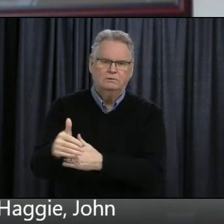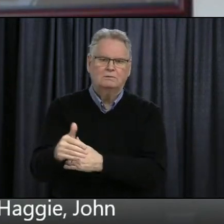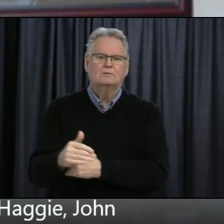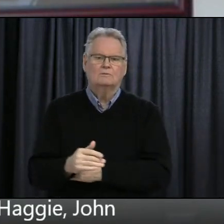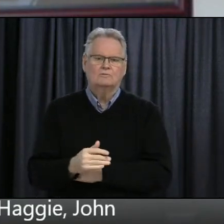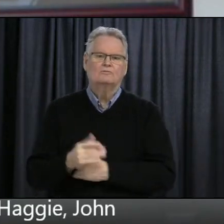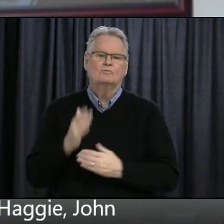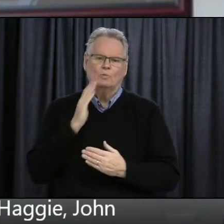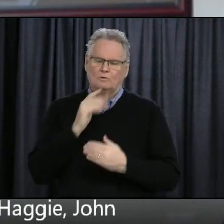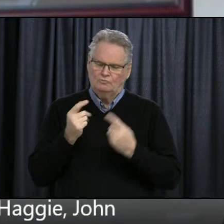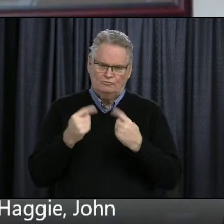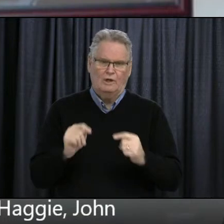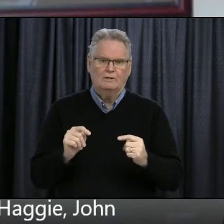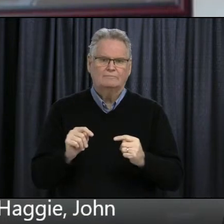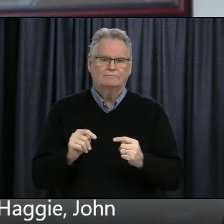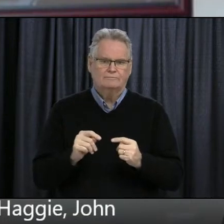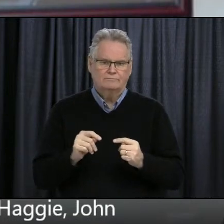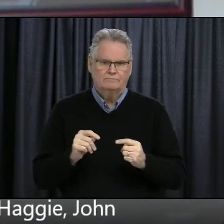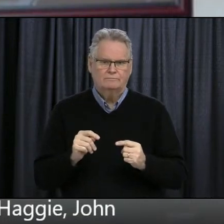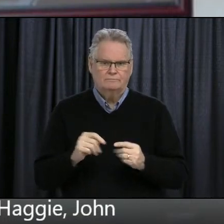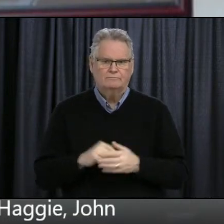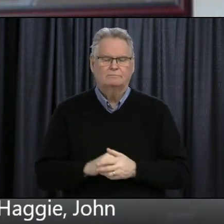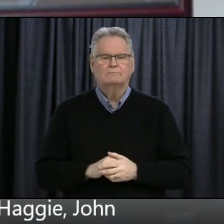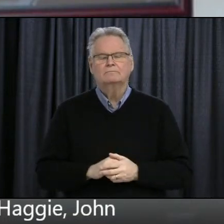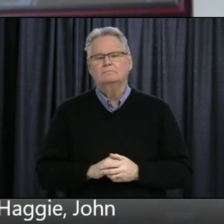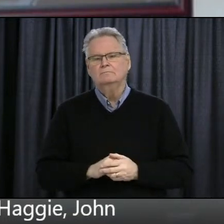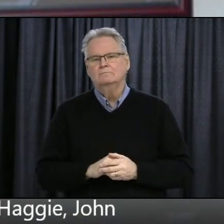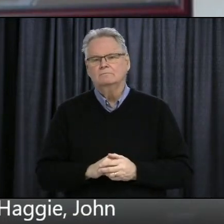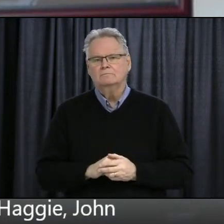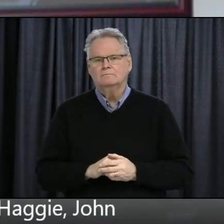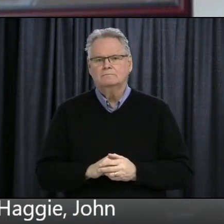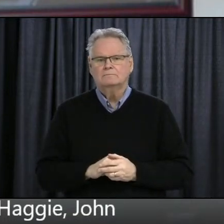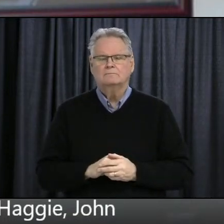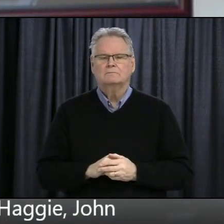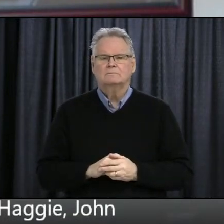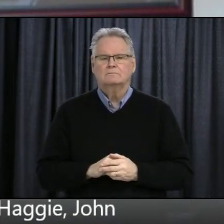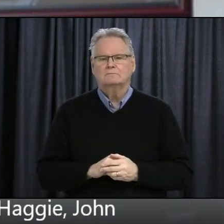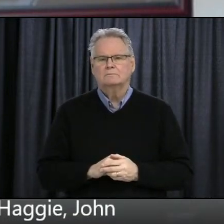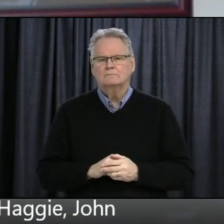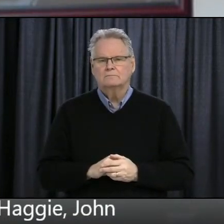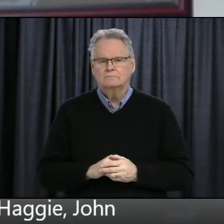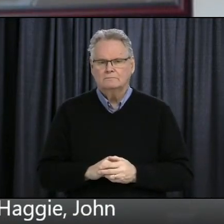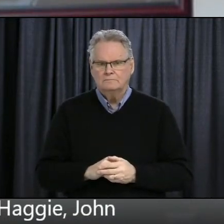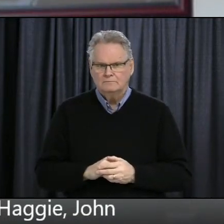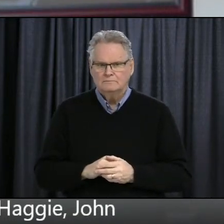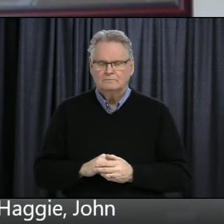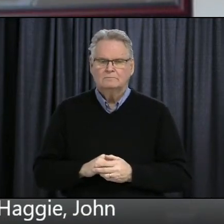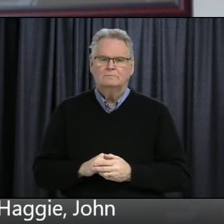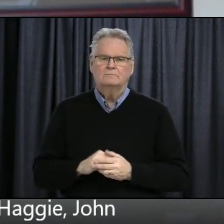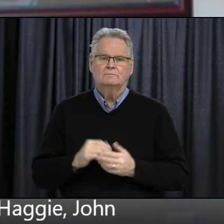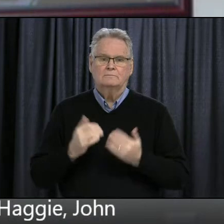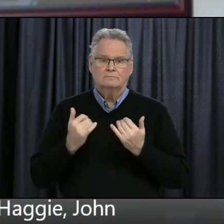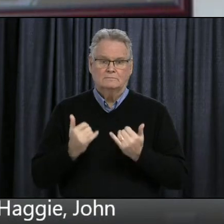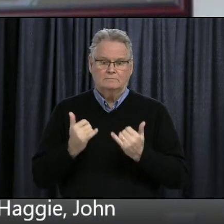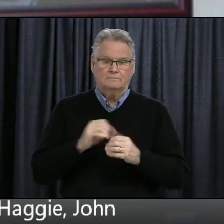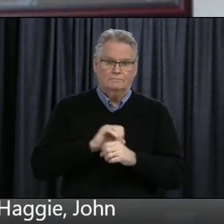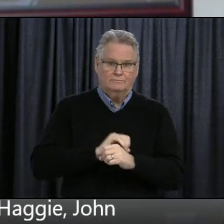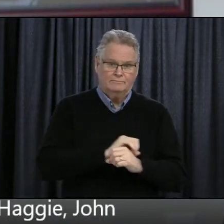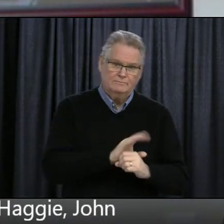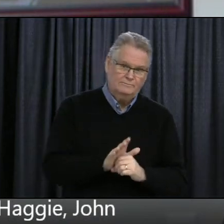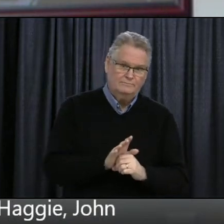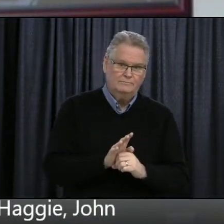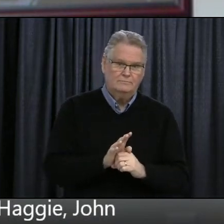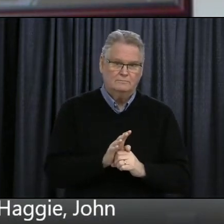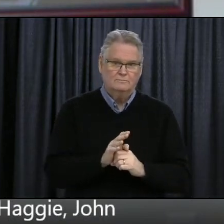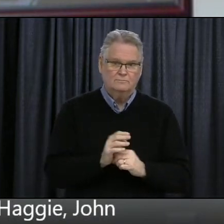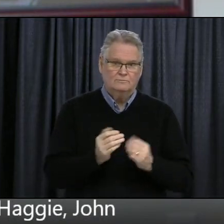that, movement and unnecessary interaction spreads this virus. No one